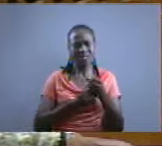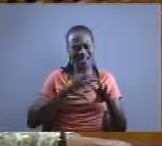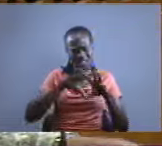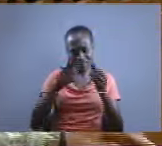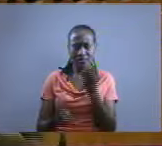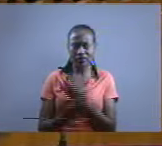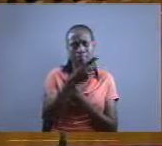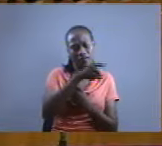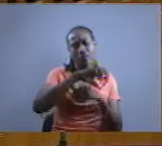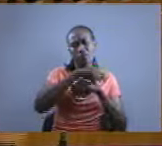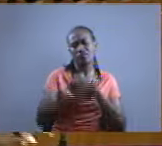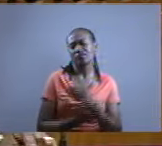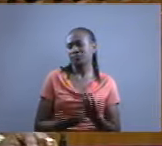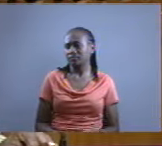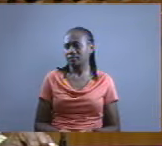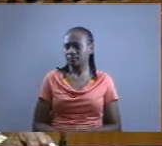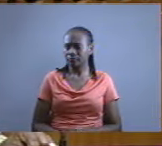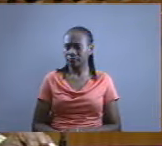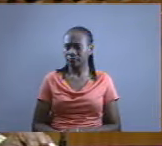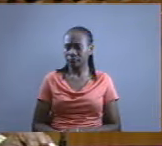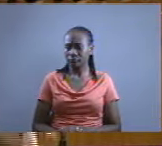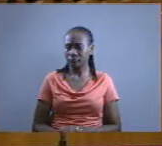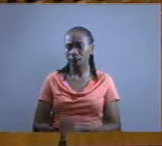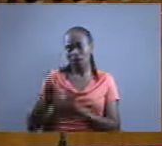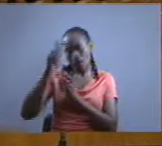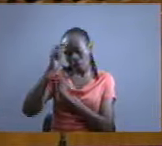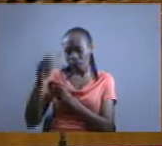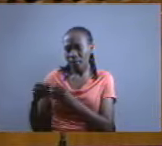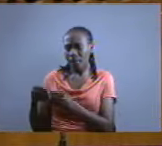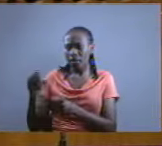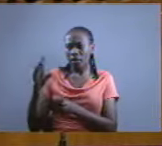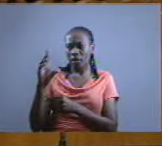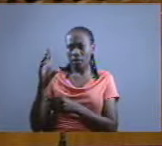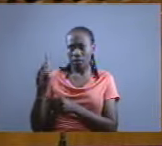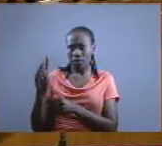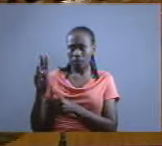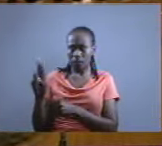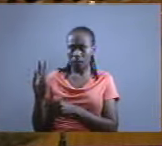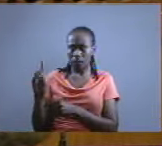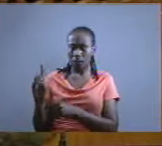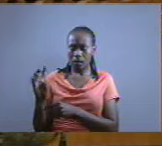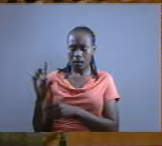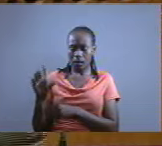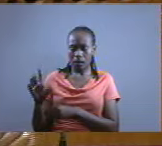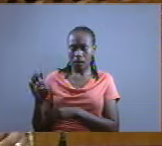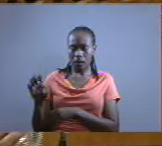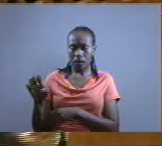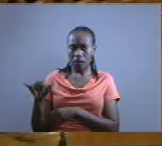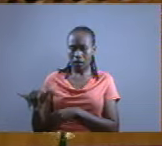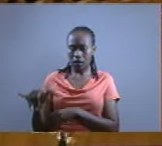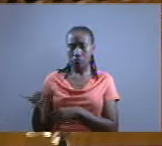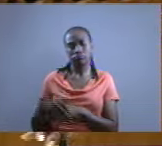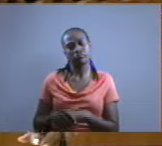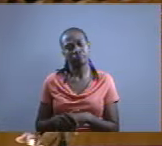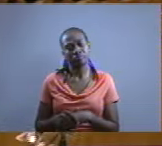ILO. And Honorable Dudley, I think the issue that was raised